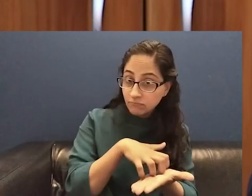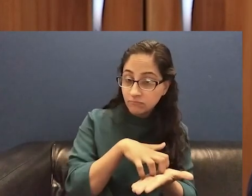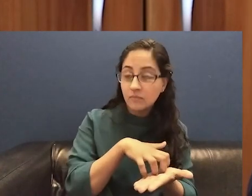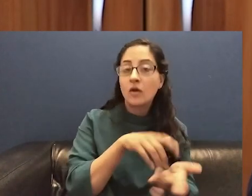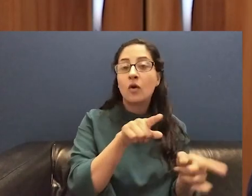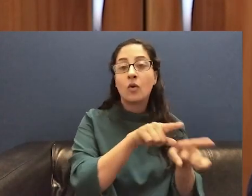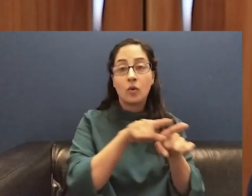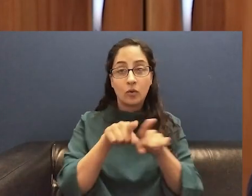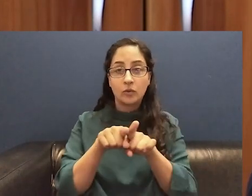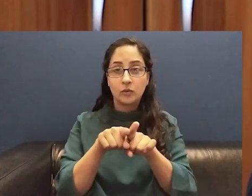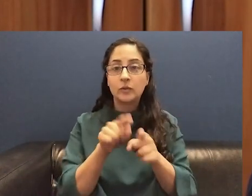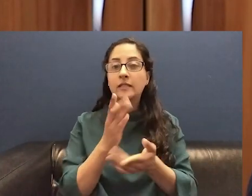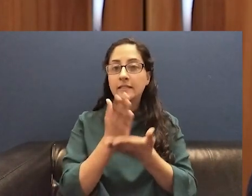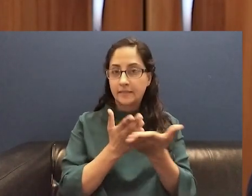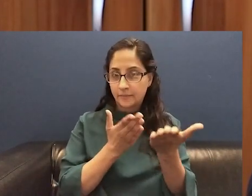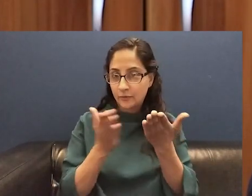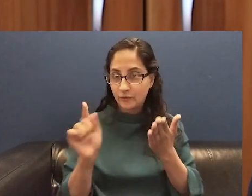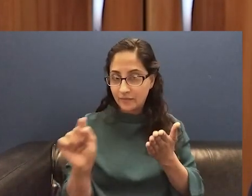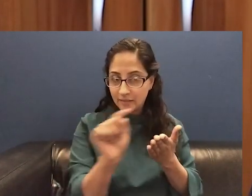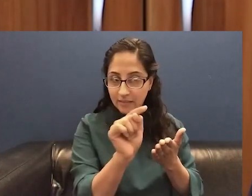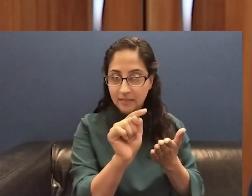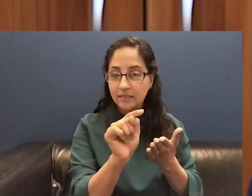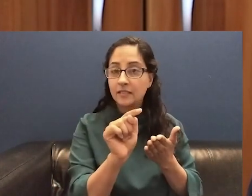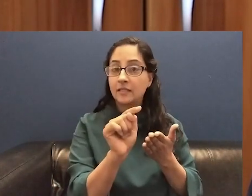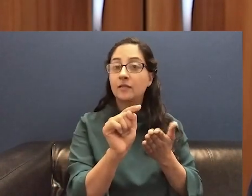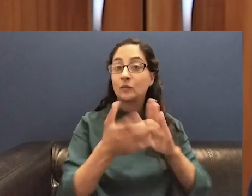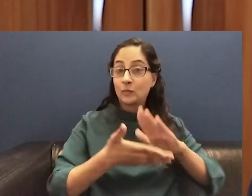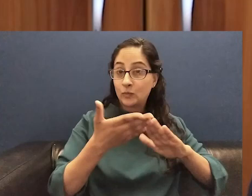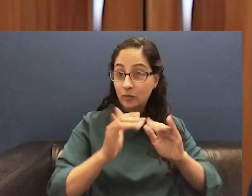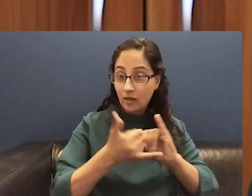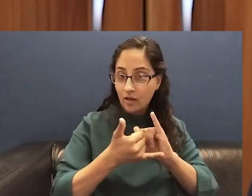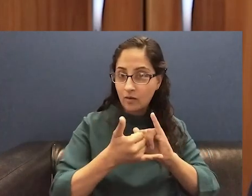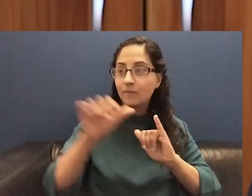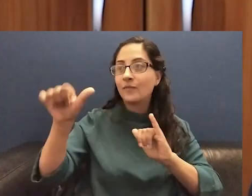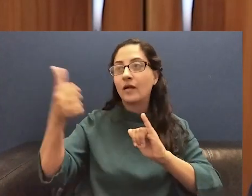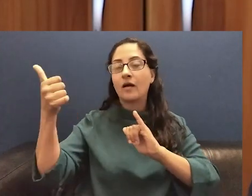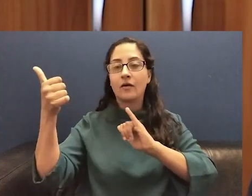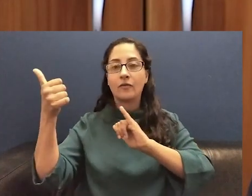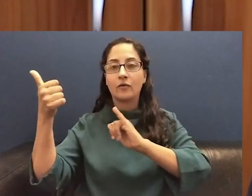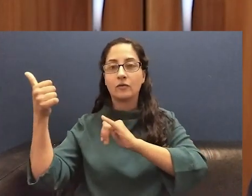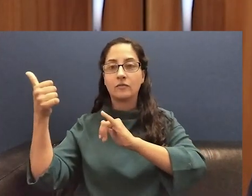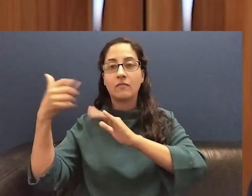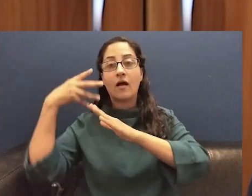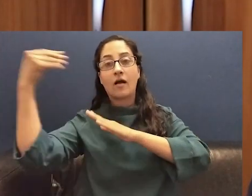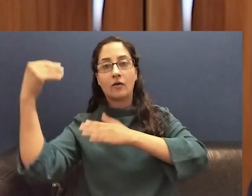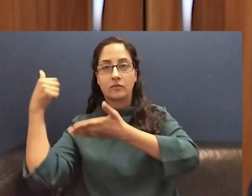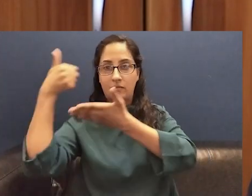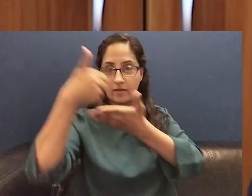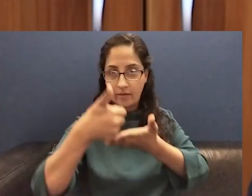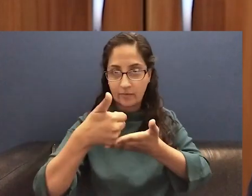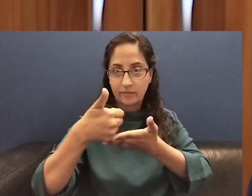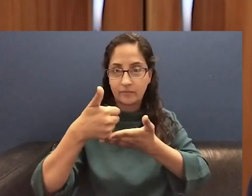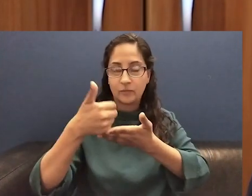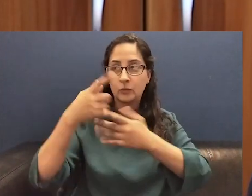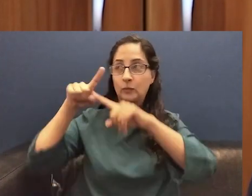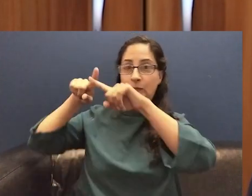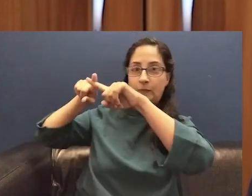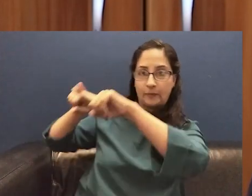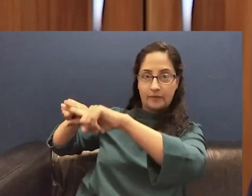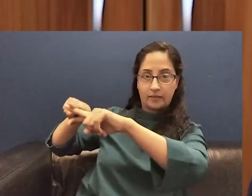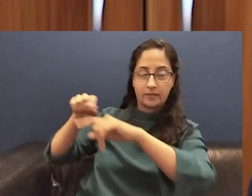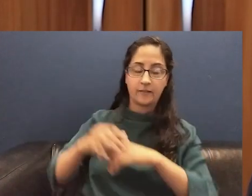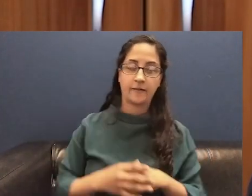service sector in Afghanistan. We all know that this was already the situation and the